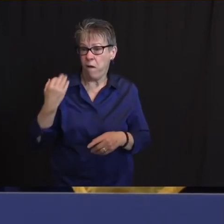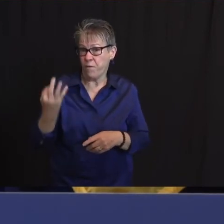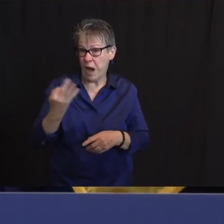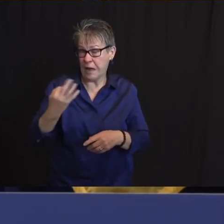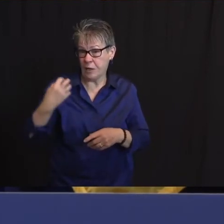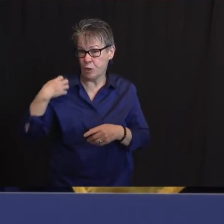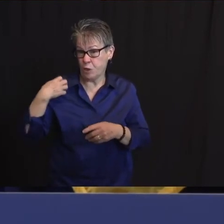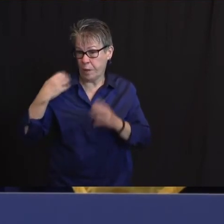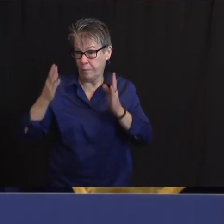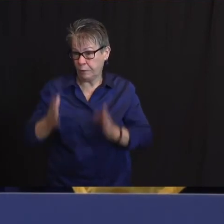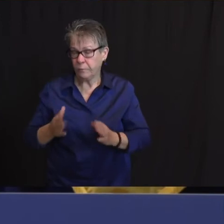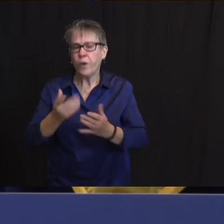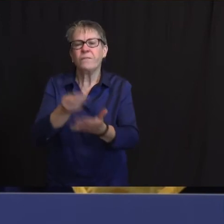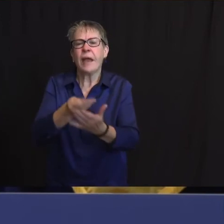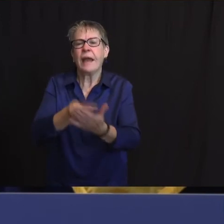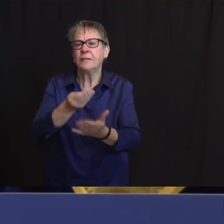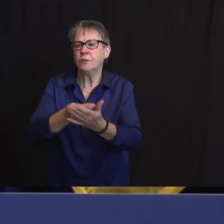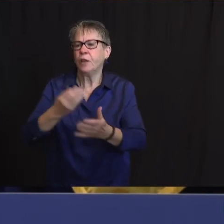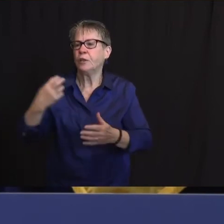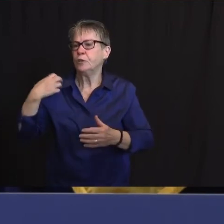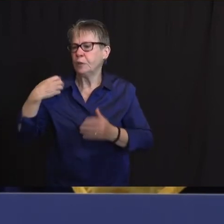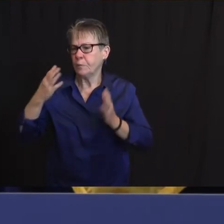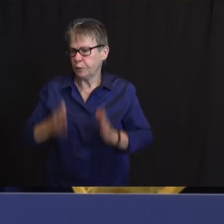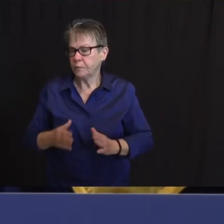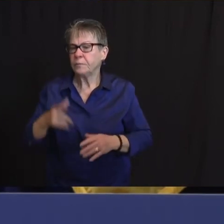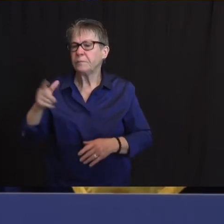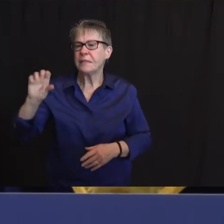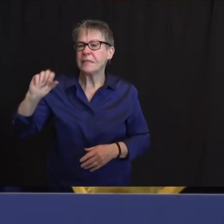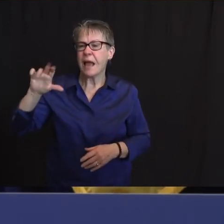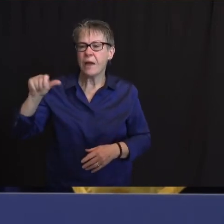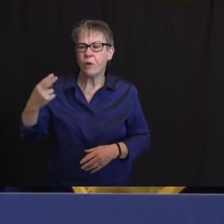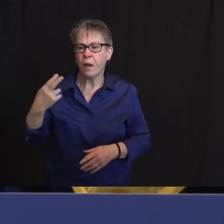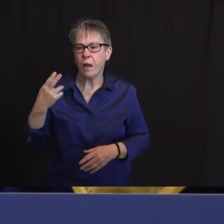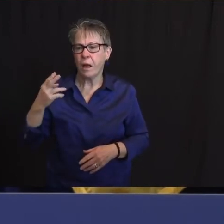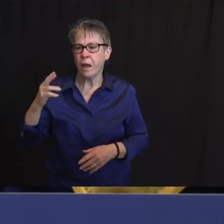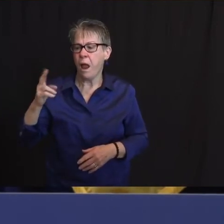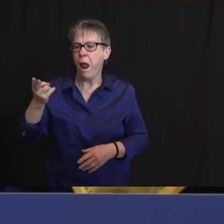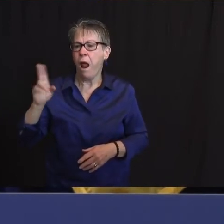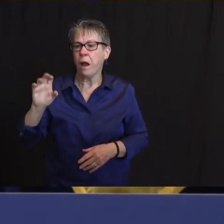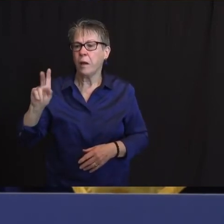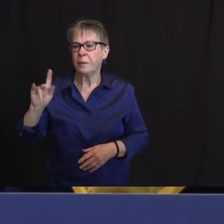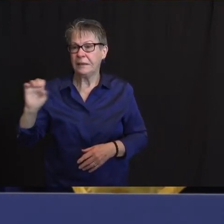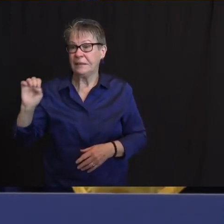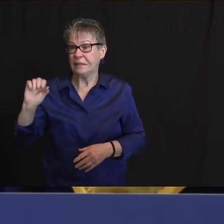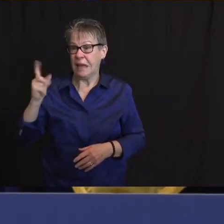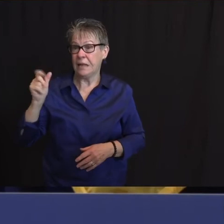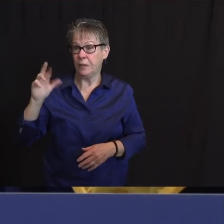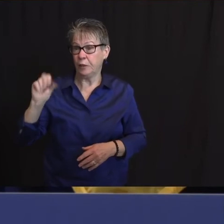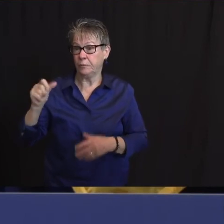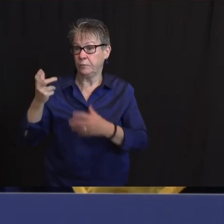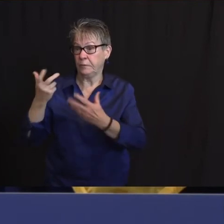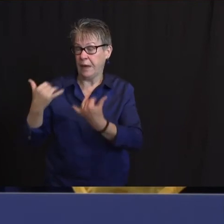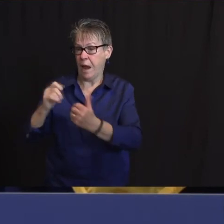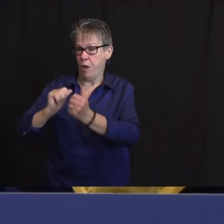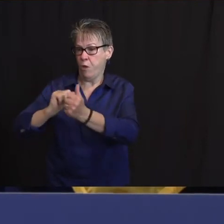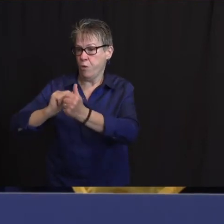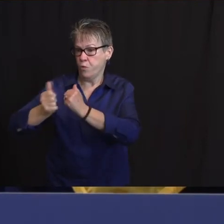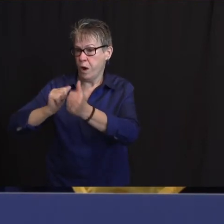Huckabee Sanders seeking the governorship in Arkansas? And then I also have a question from Carly Citron over